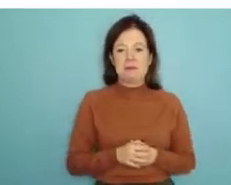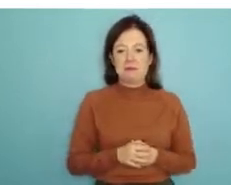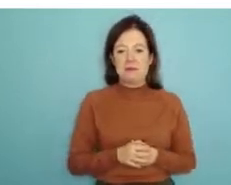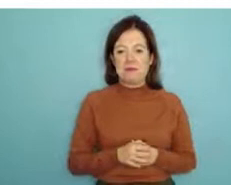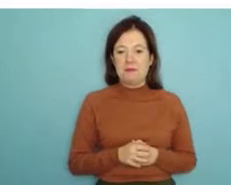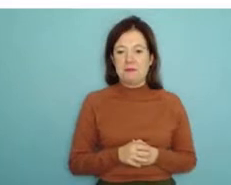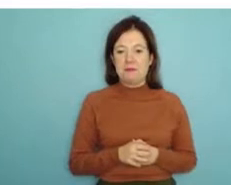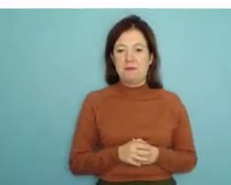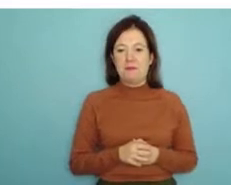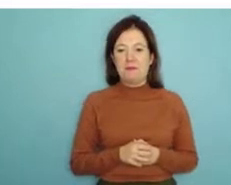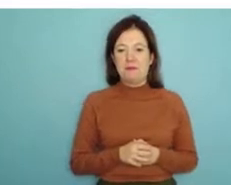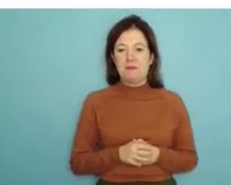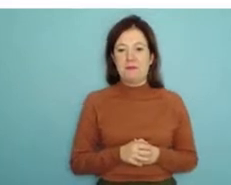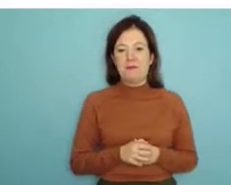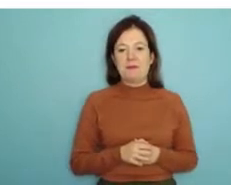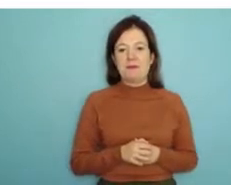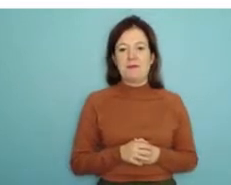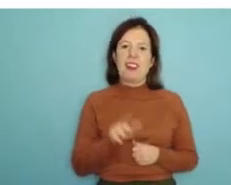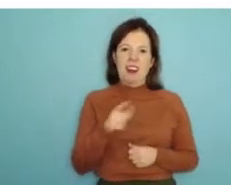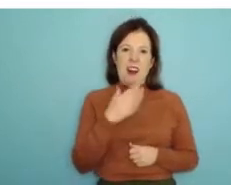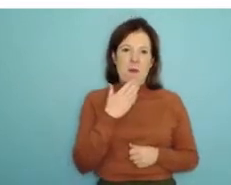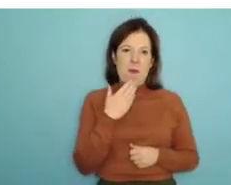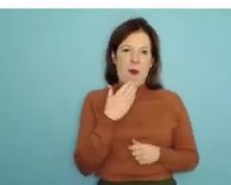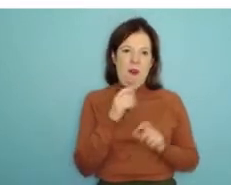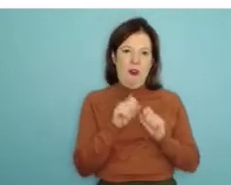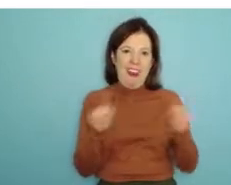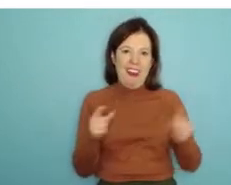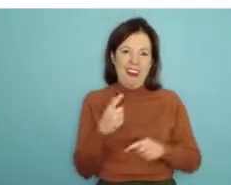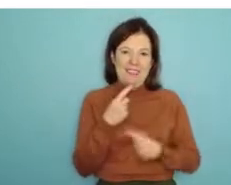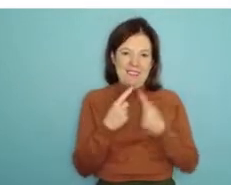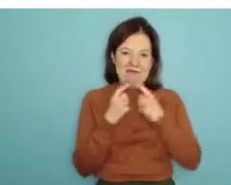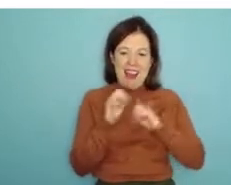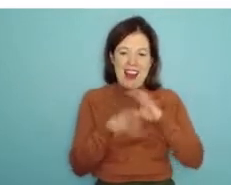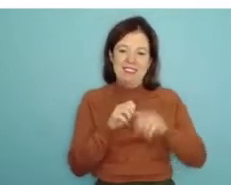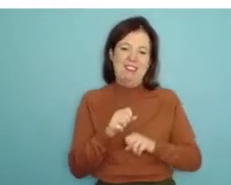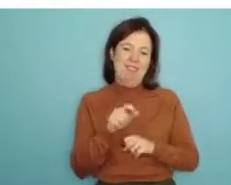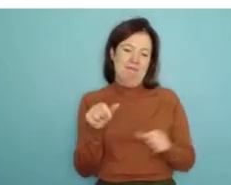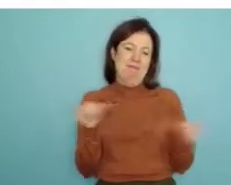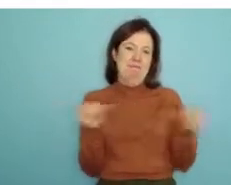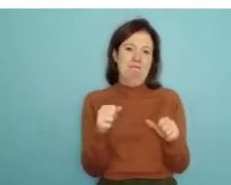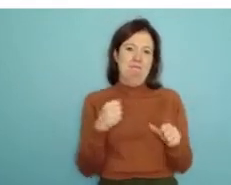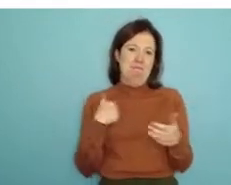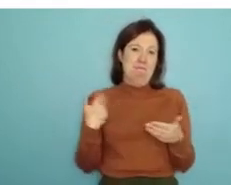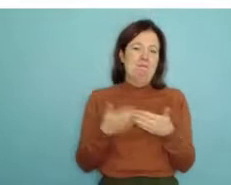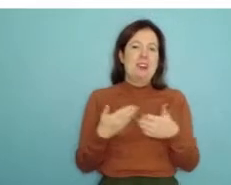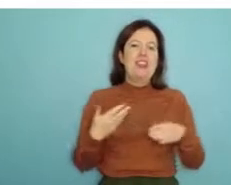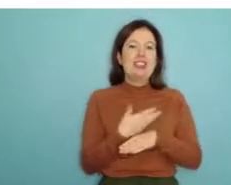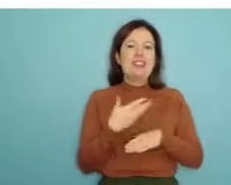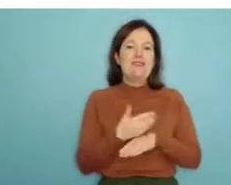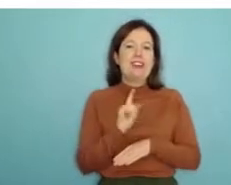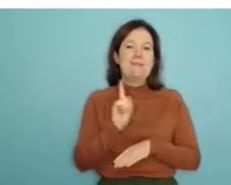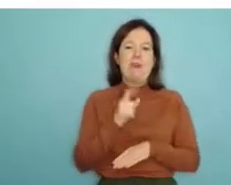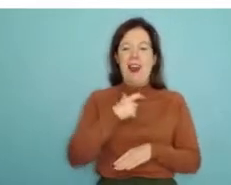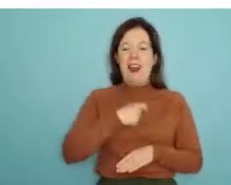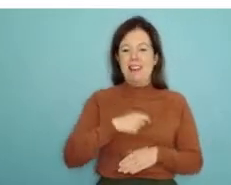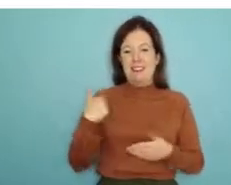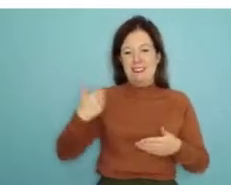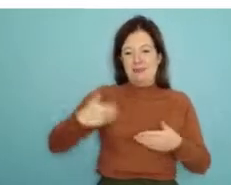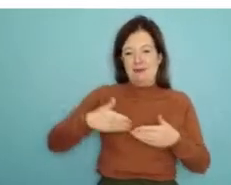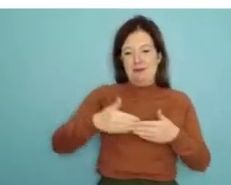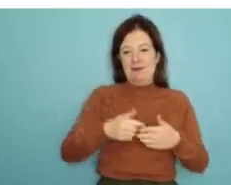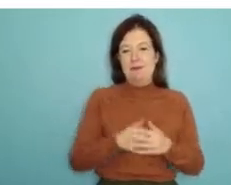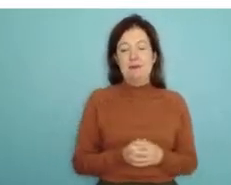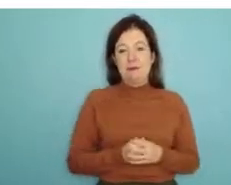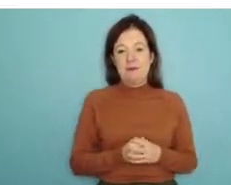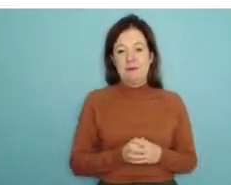So this is the boring slide, and it's a potted summary of my career history. I unashamedly gathered experiences